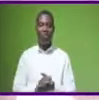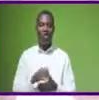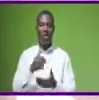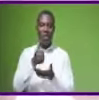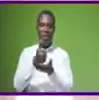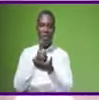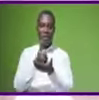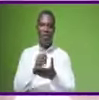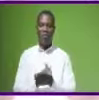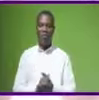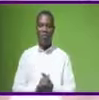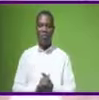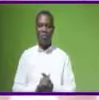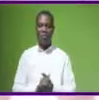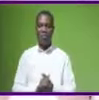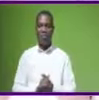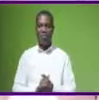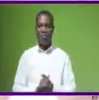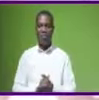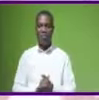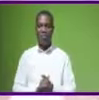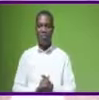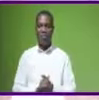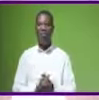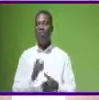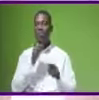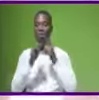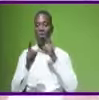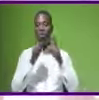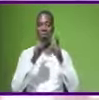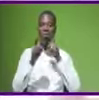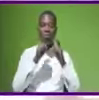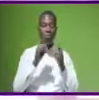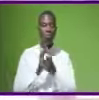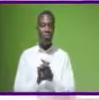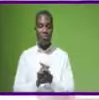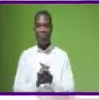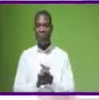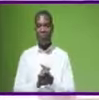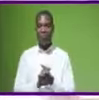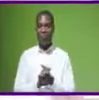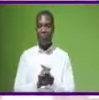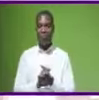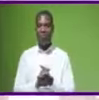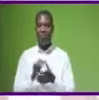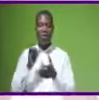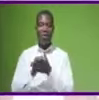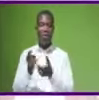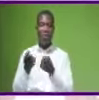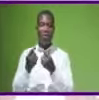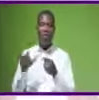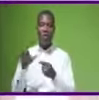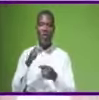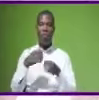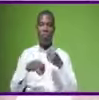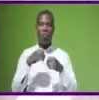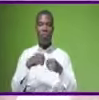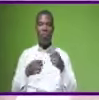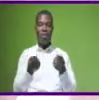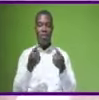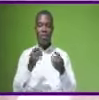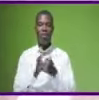Amen. Amen. And no one can be kaki. And no aqua way in Iden.